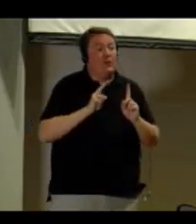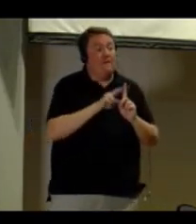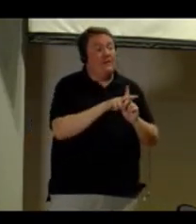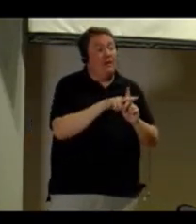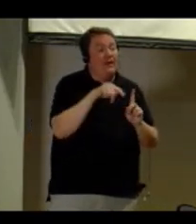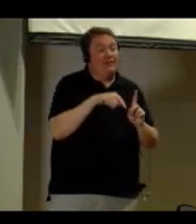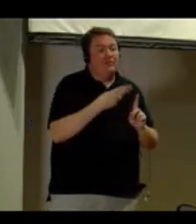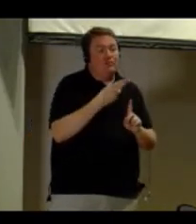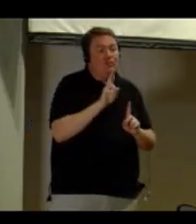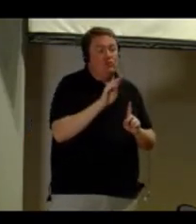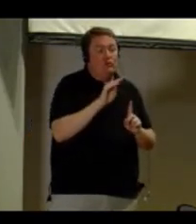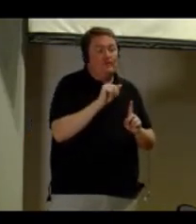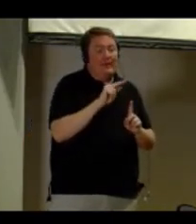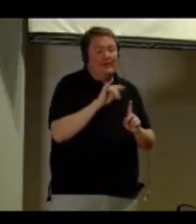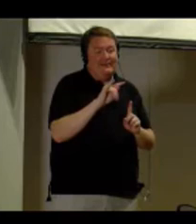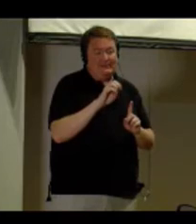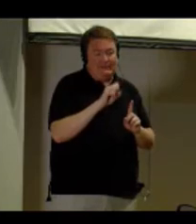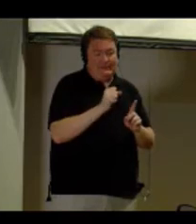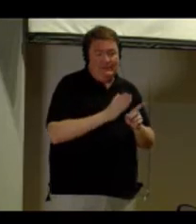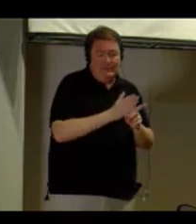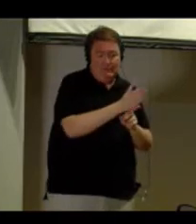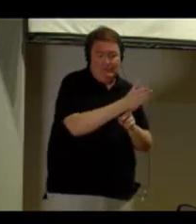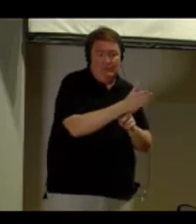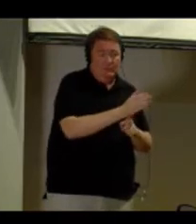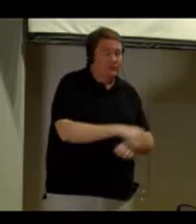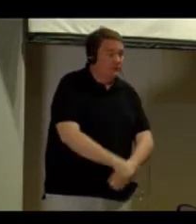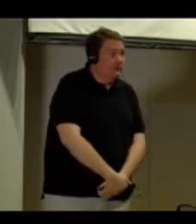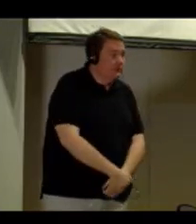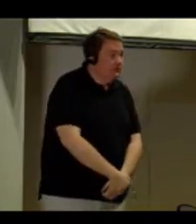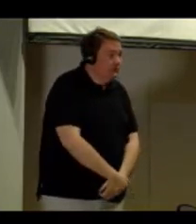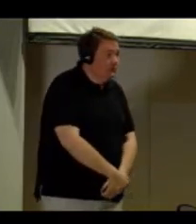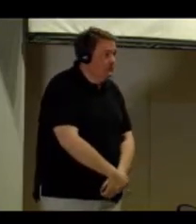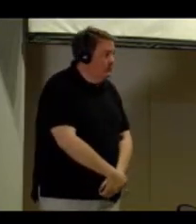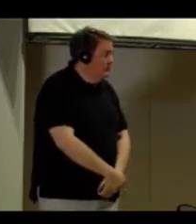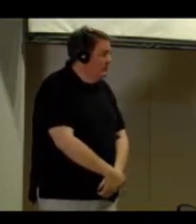to Biodiversity Heritage Library.